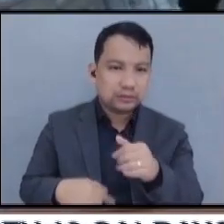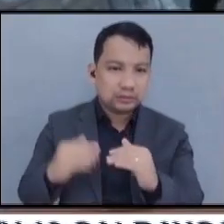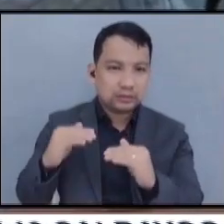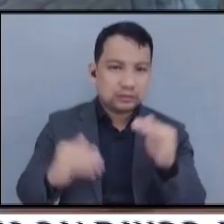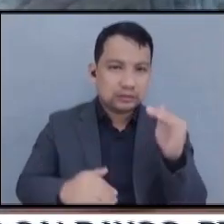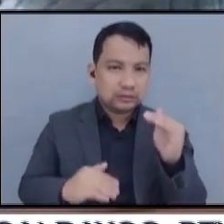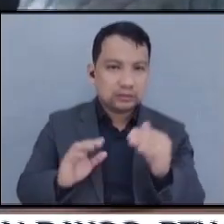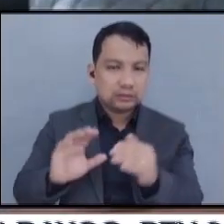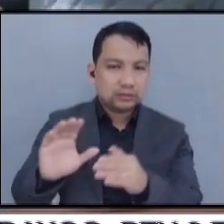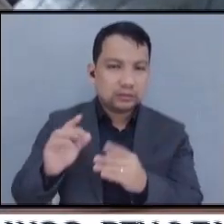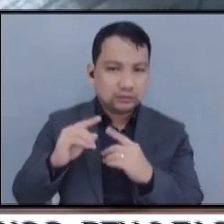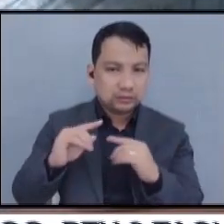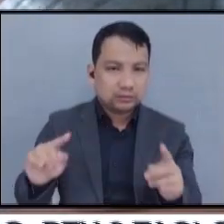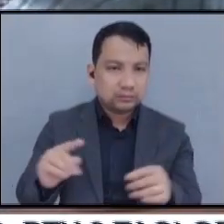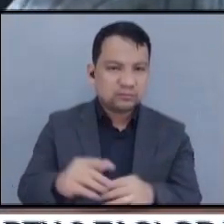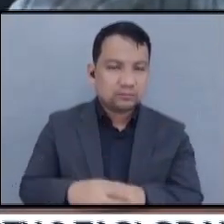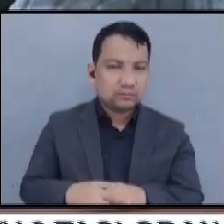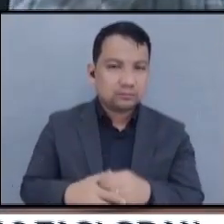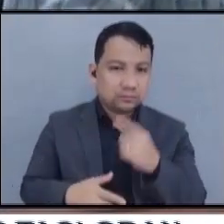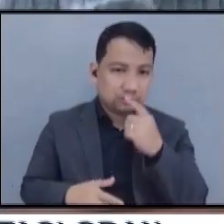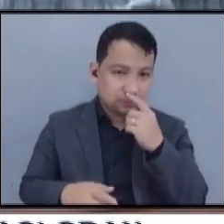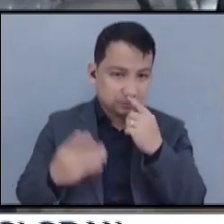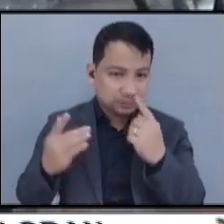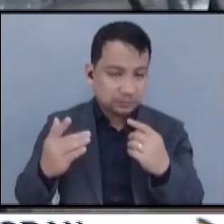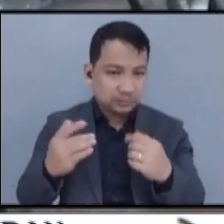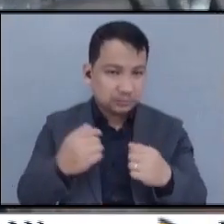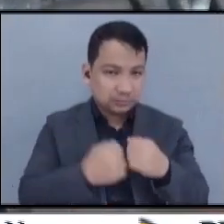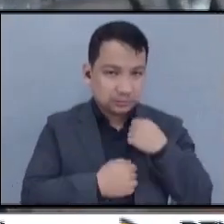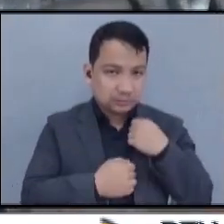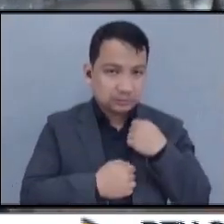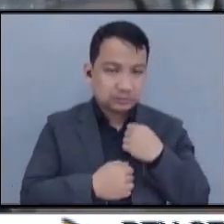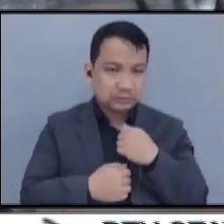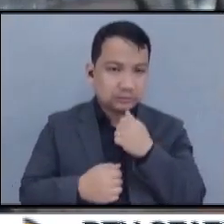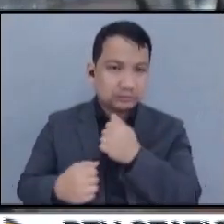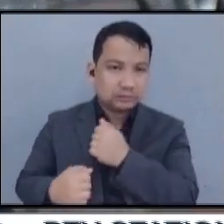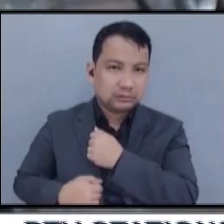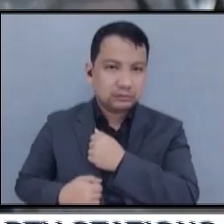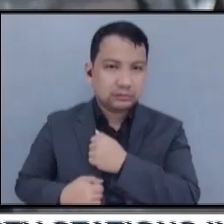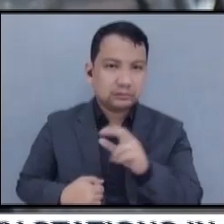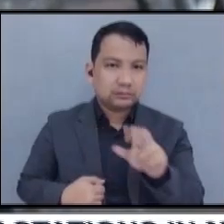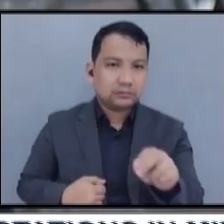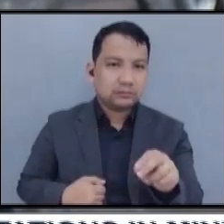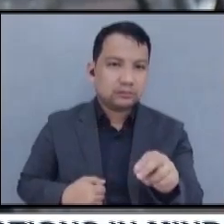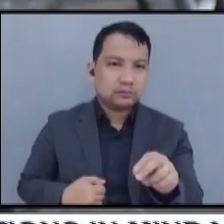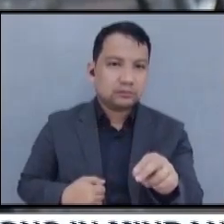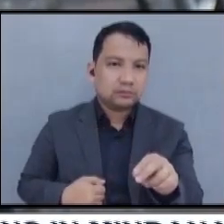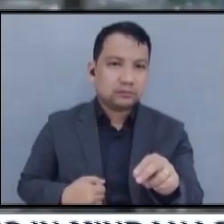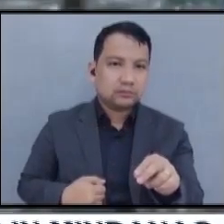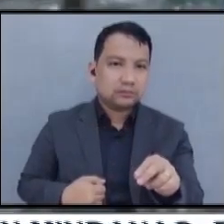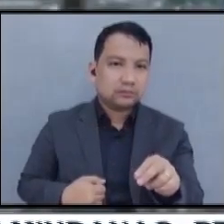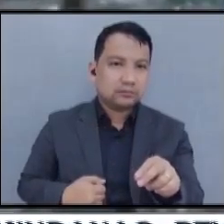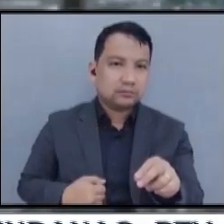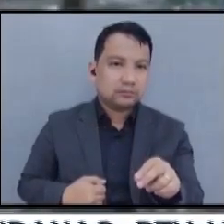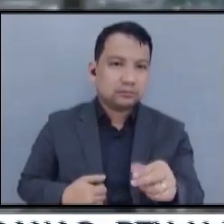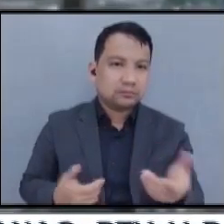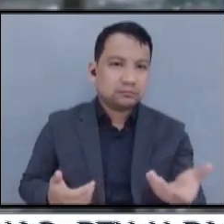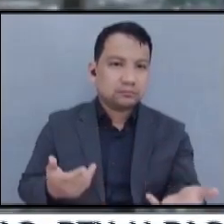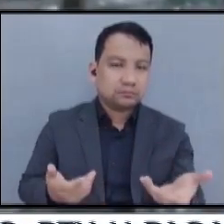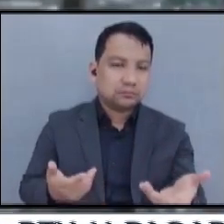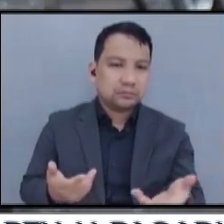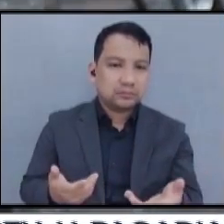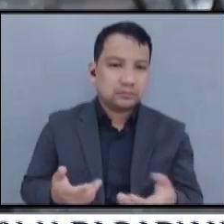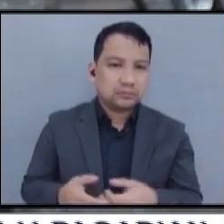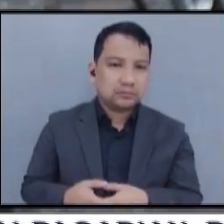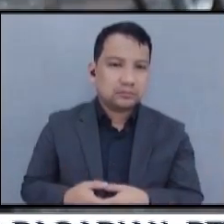intention Pero kung military to military daw ang usapan at all i have not N ma